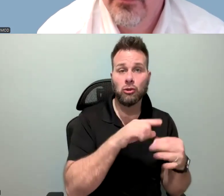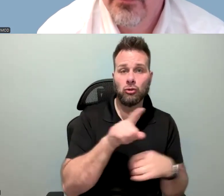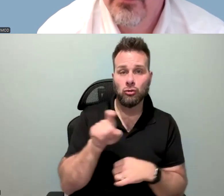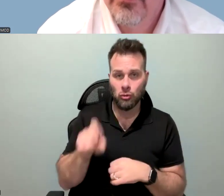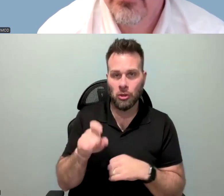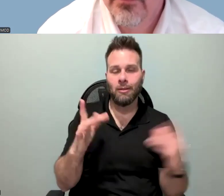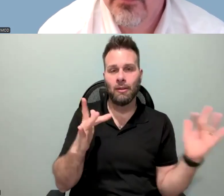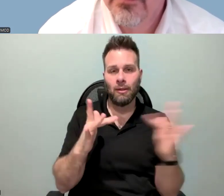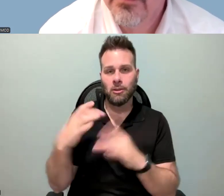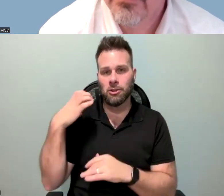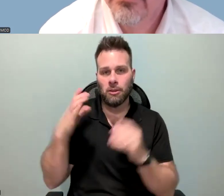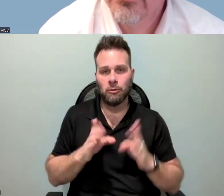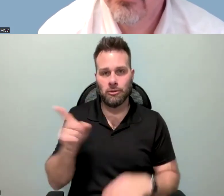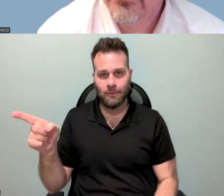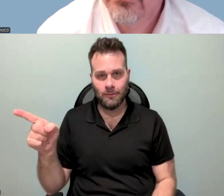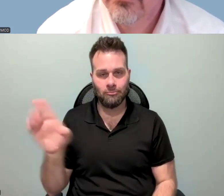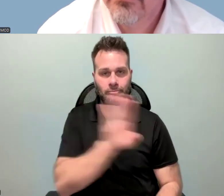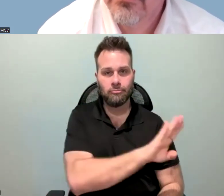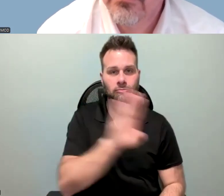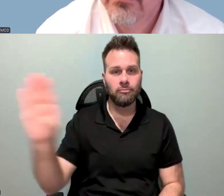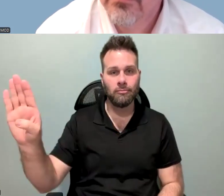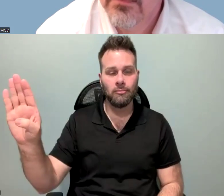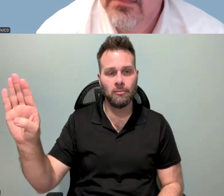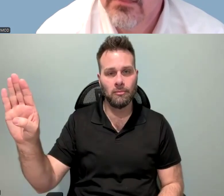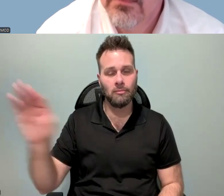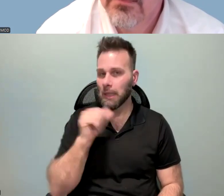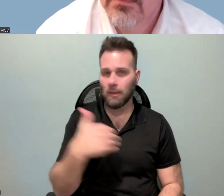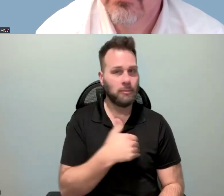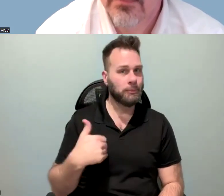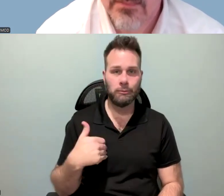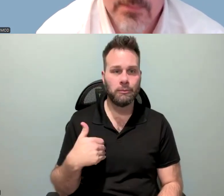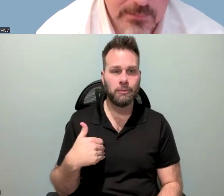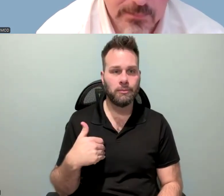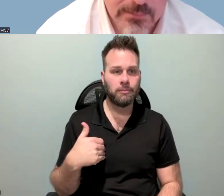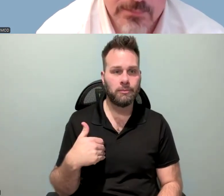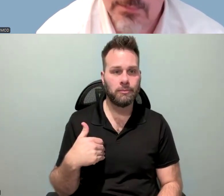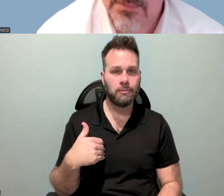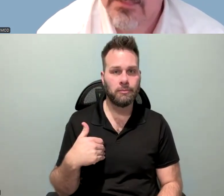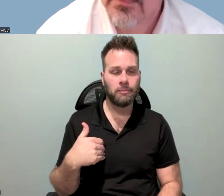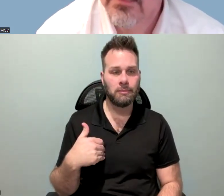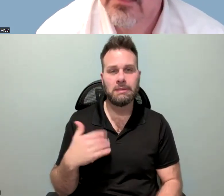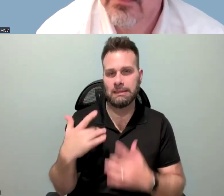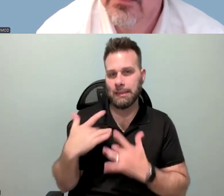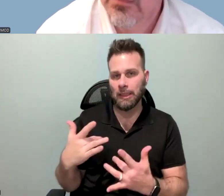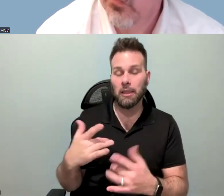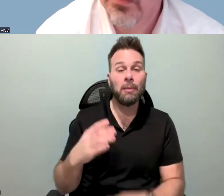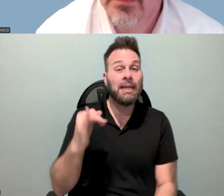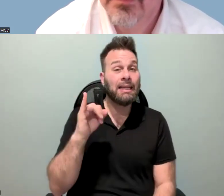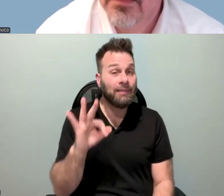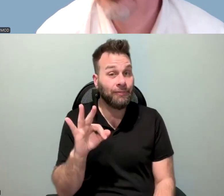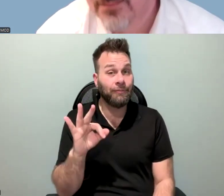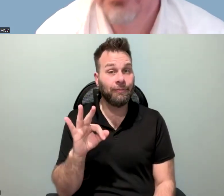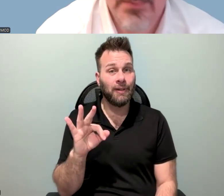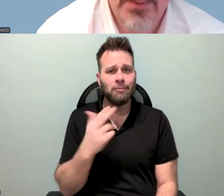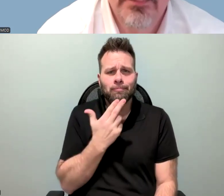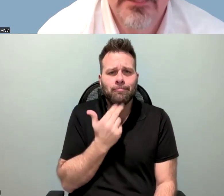Typically that communication should go through the chair. But if there's a small working